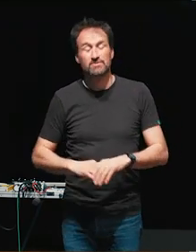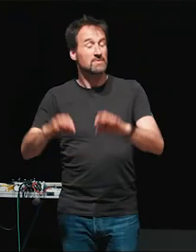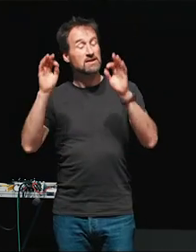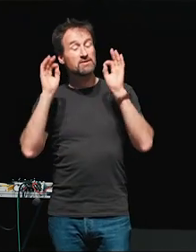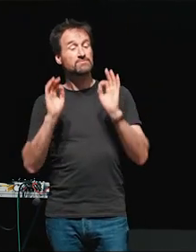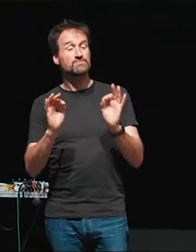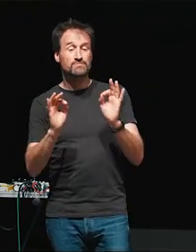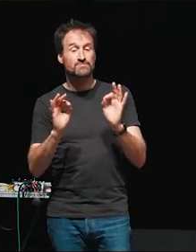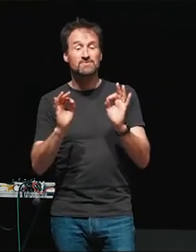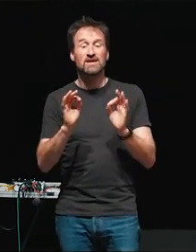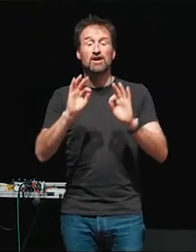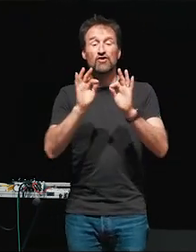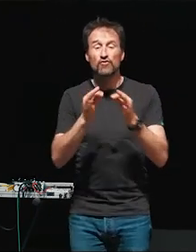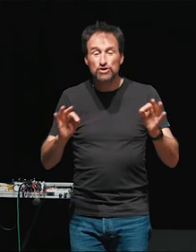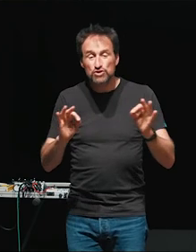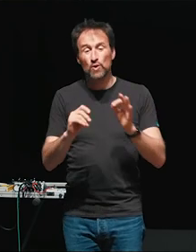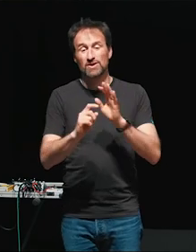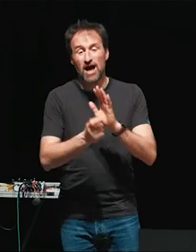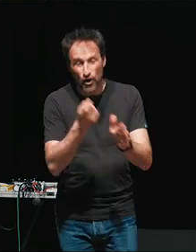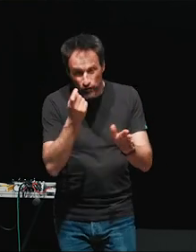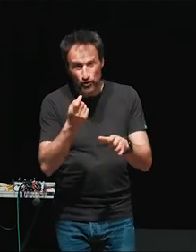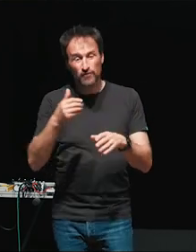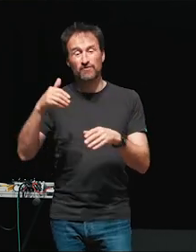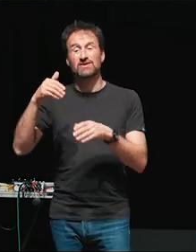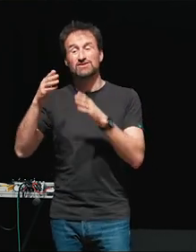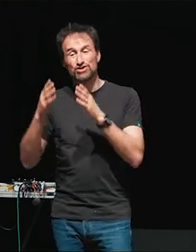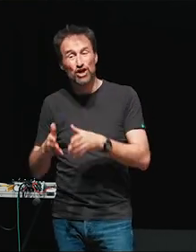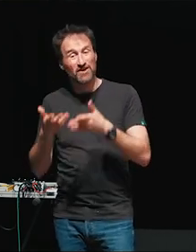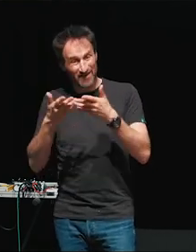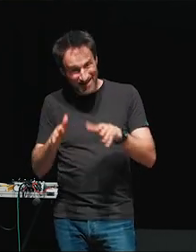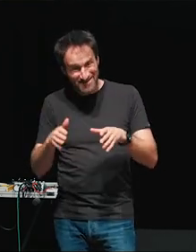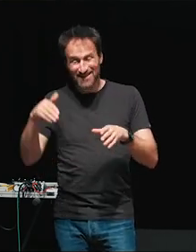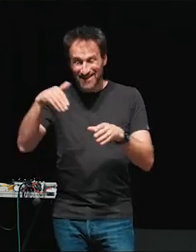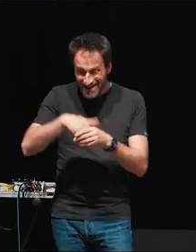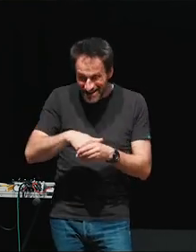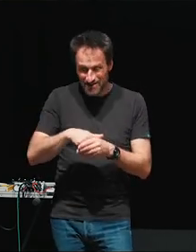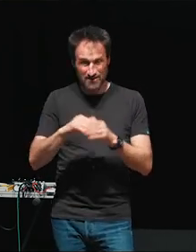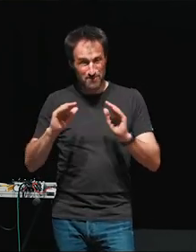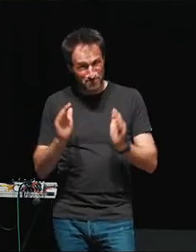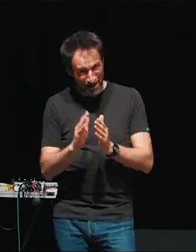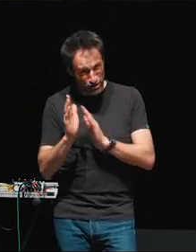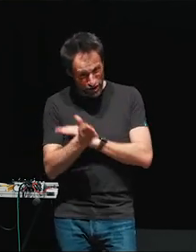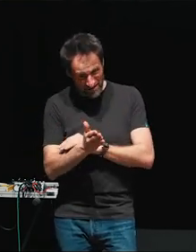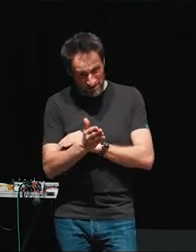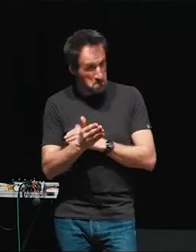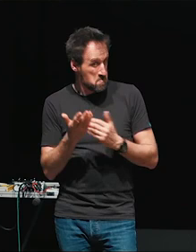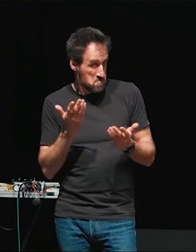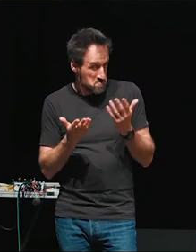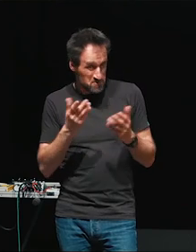So, calling functions in serverless functions inside microservices. I'm sure a few of you have thought this right